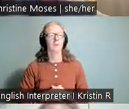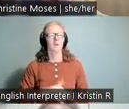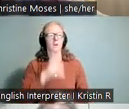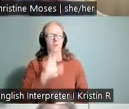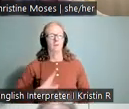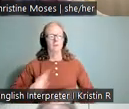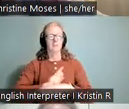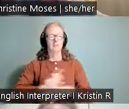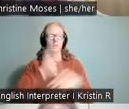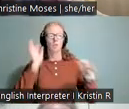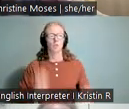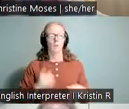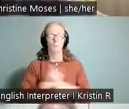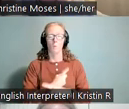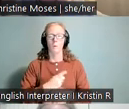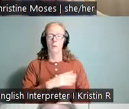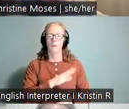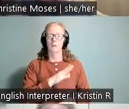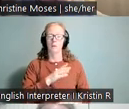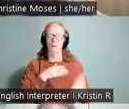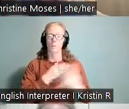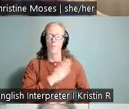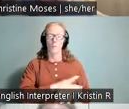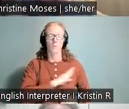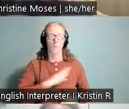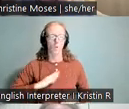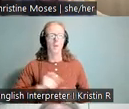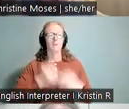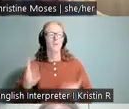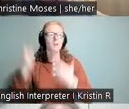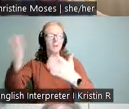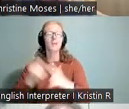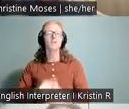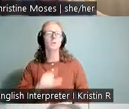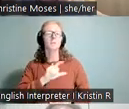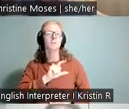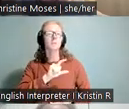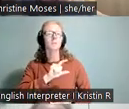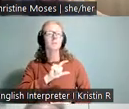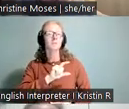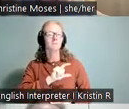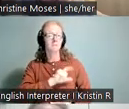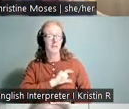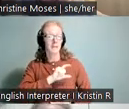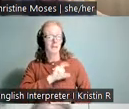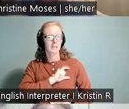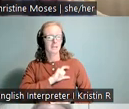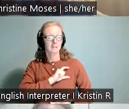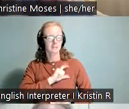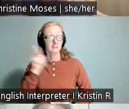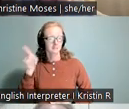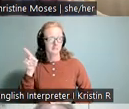practices, policies, and directives to the Portland Police Bureau, and with a primary focus on community